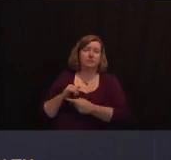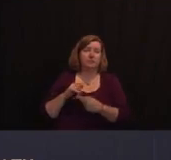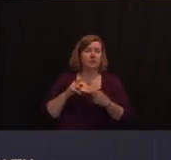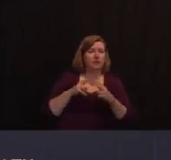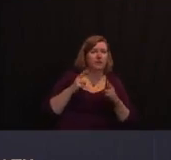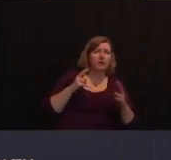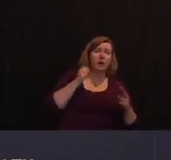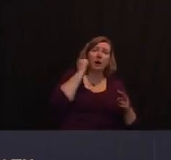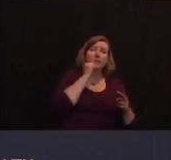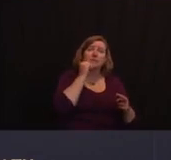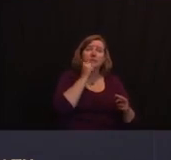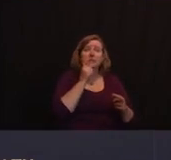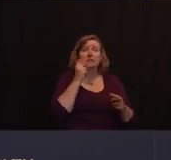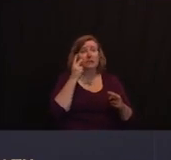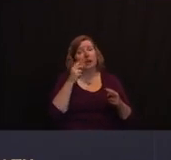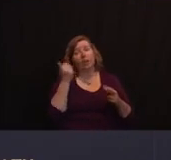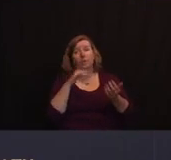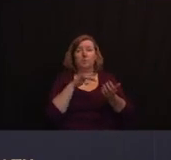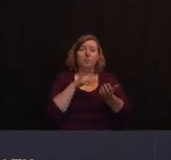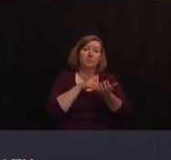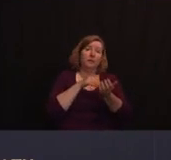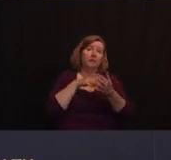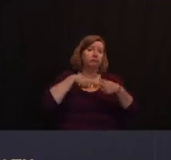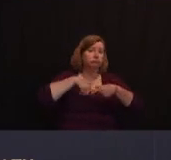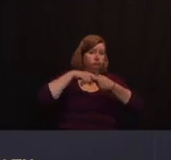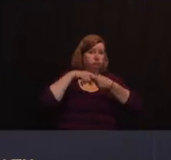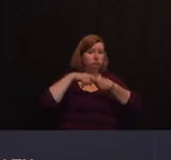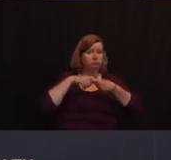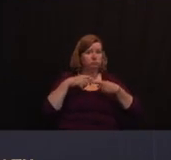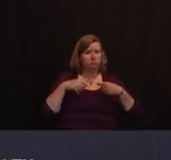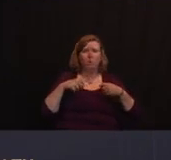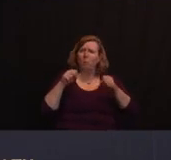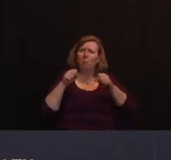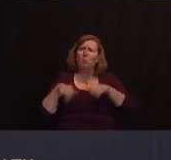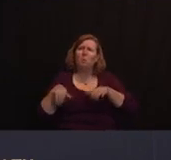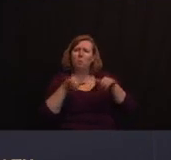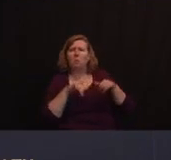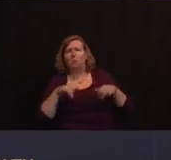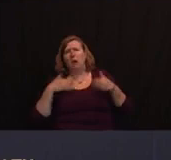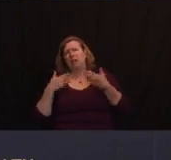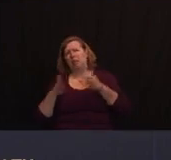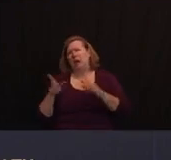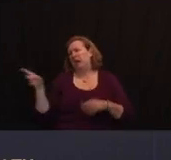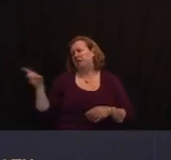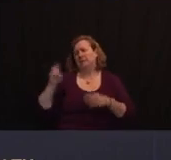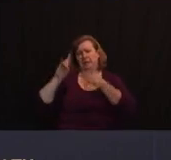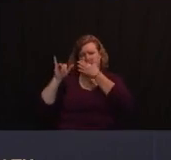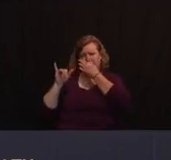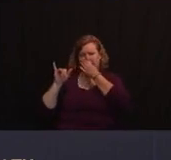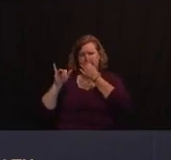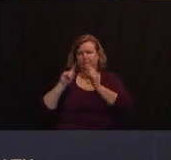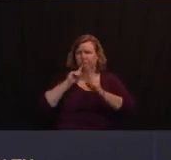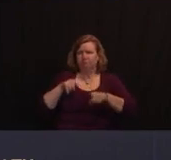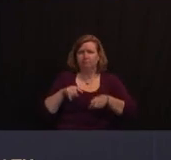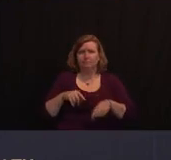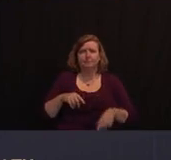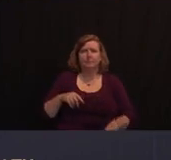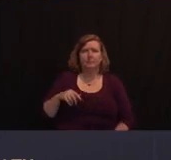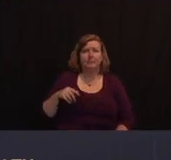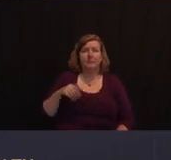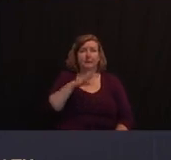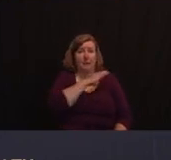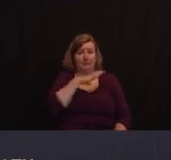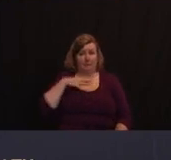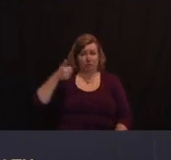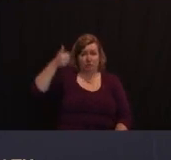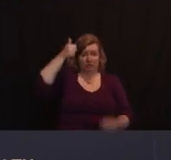think, Eddie, you're going to say the answer is it is common, but I'll let Eddie answer that. How significant is it that they're meeting today? What sorts of stuff are they going